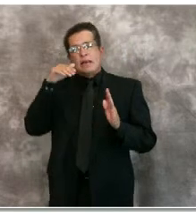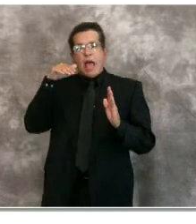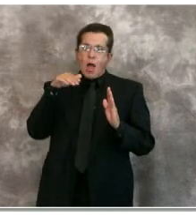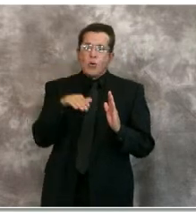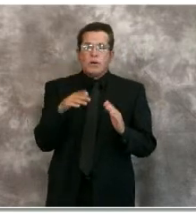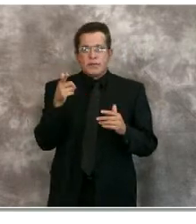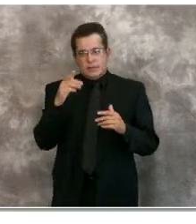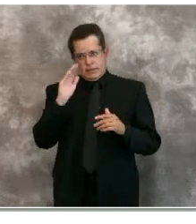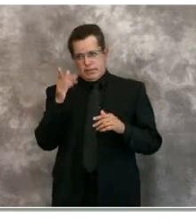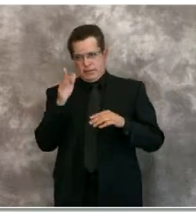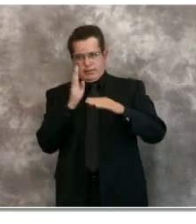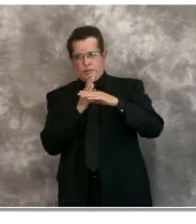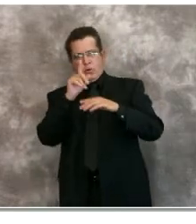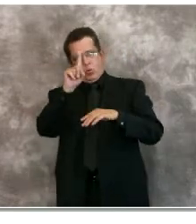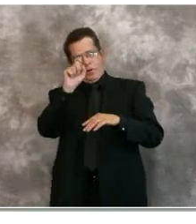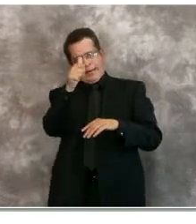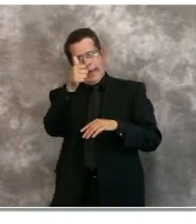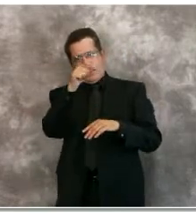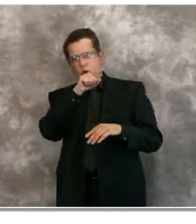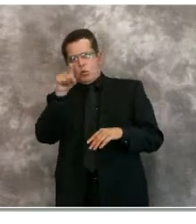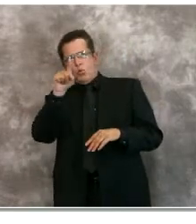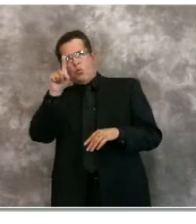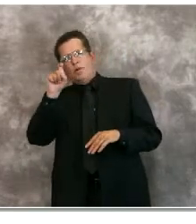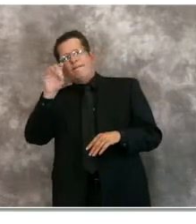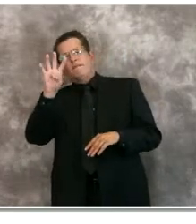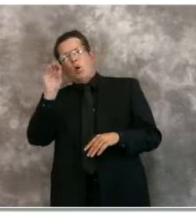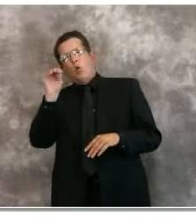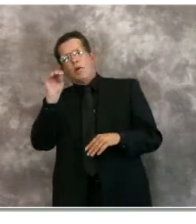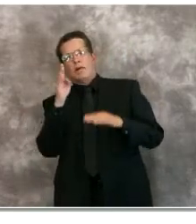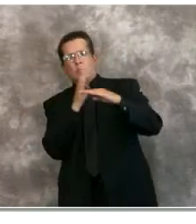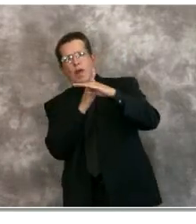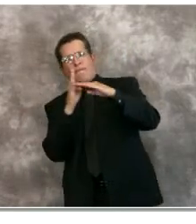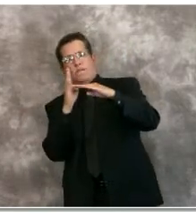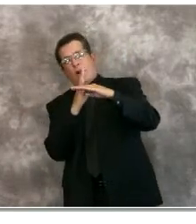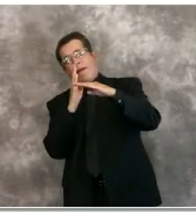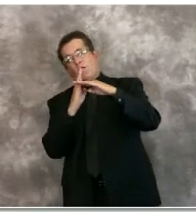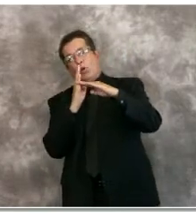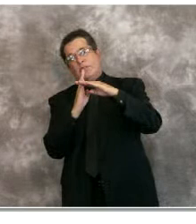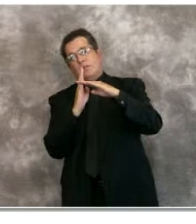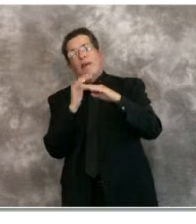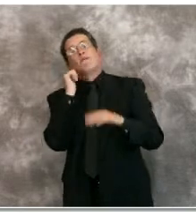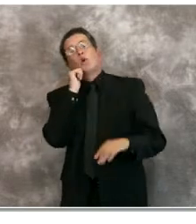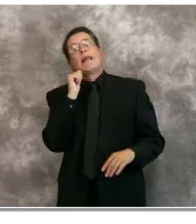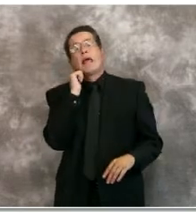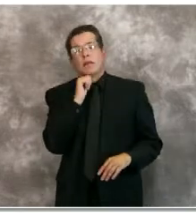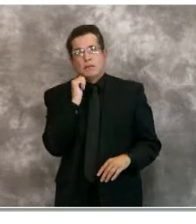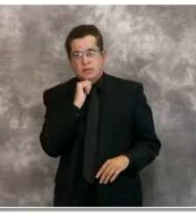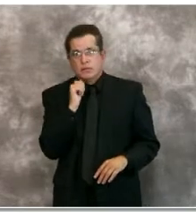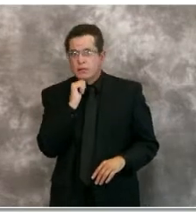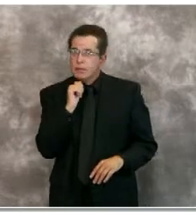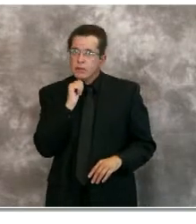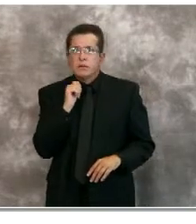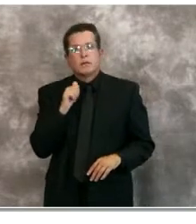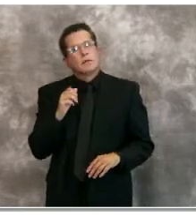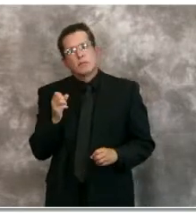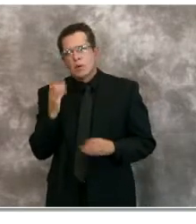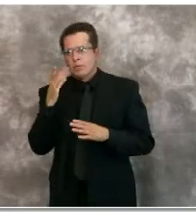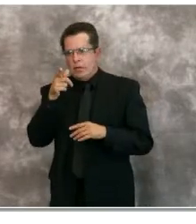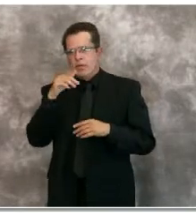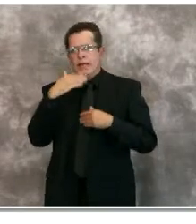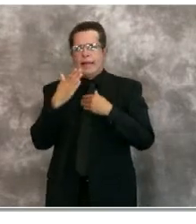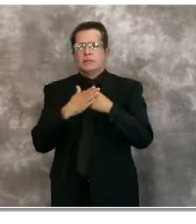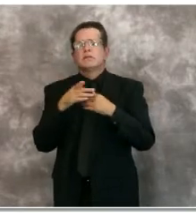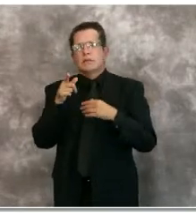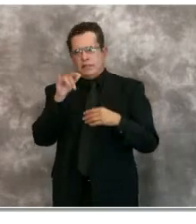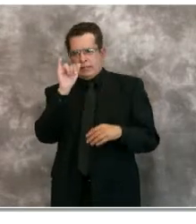between, say, 110 and 140 on average. In the next slide, we see